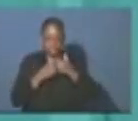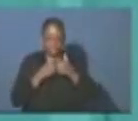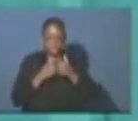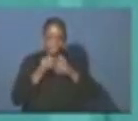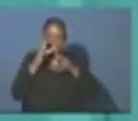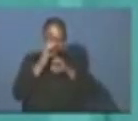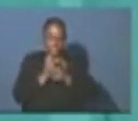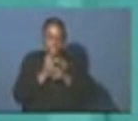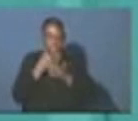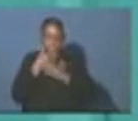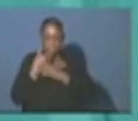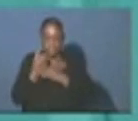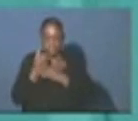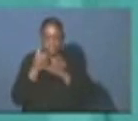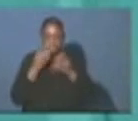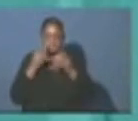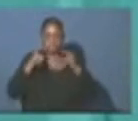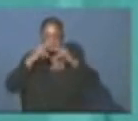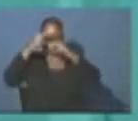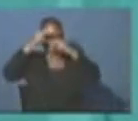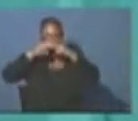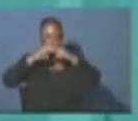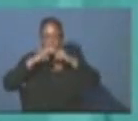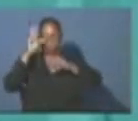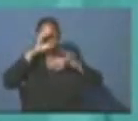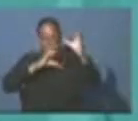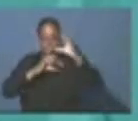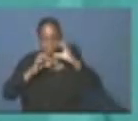additional opportunities for climate resilience and the adaptation of climate impacts,